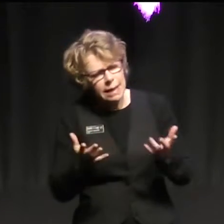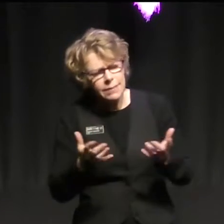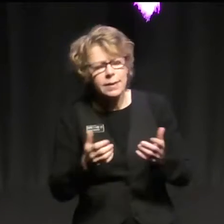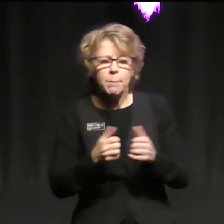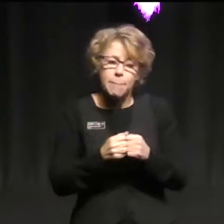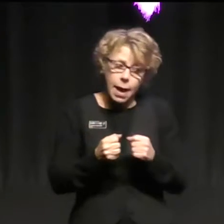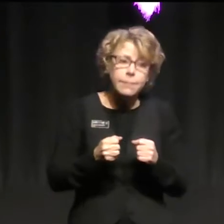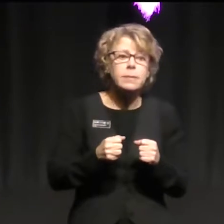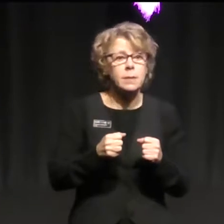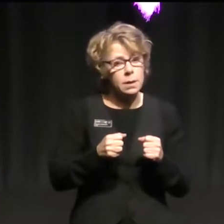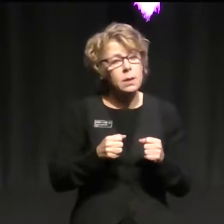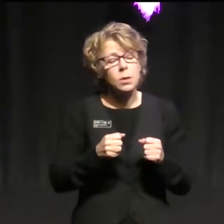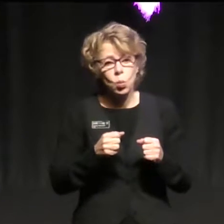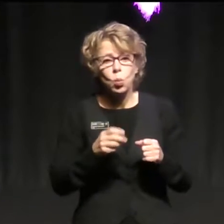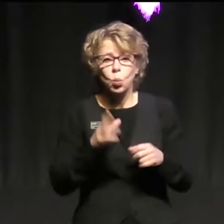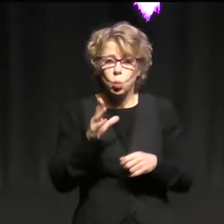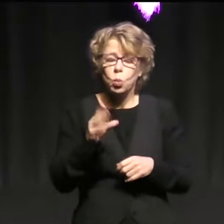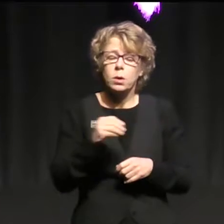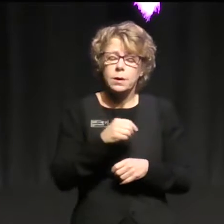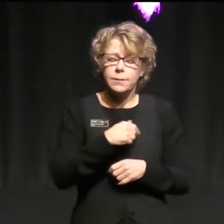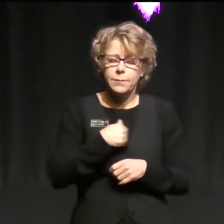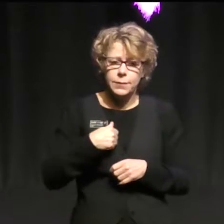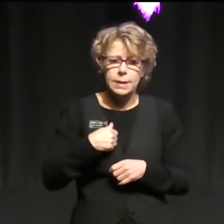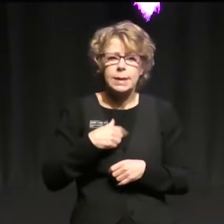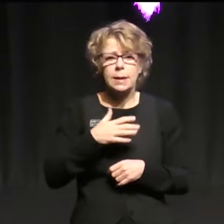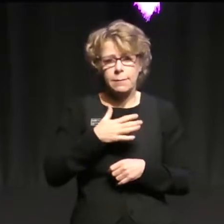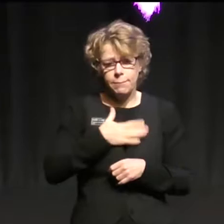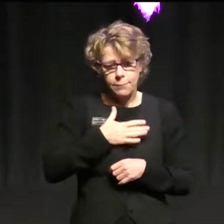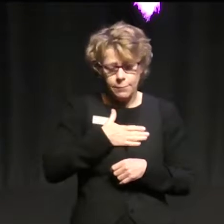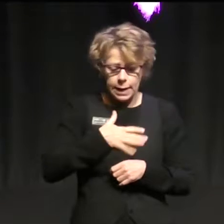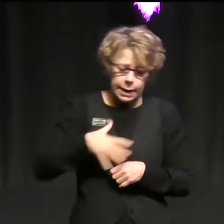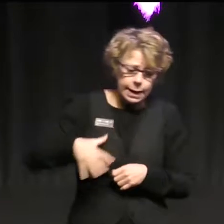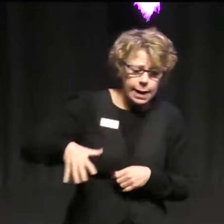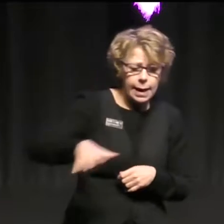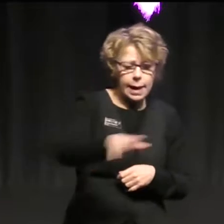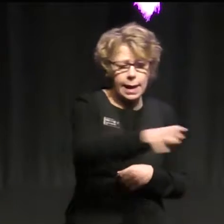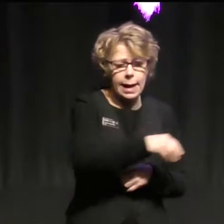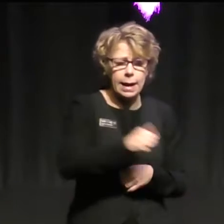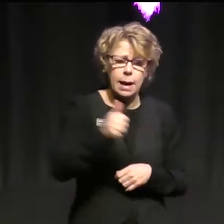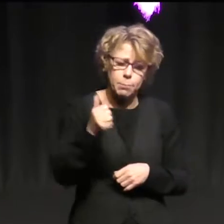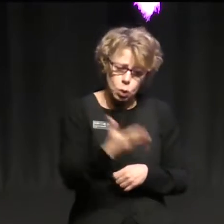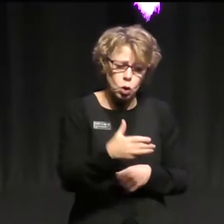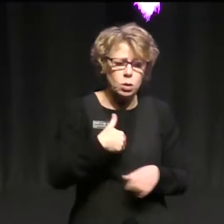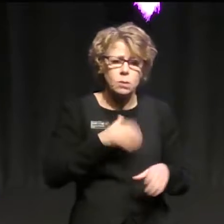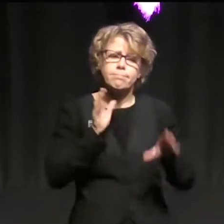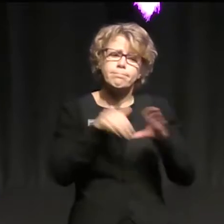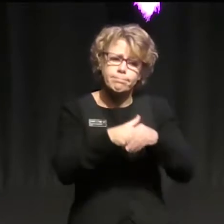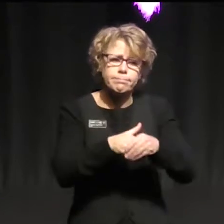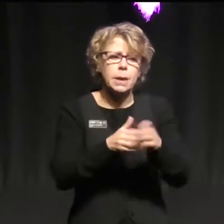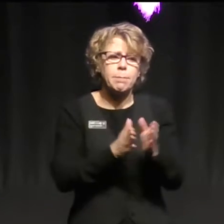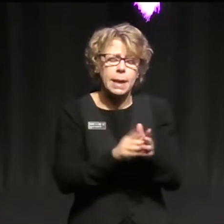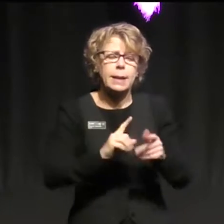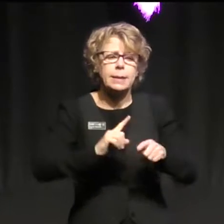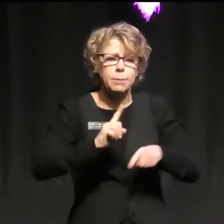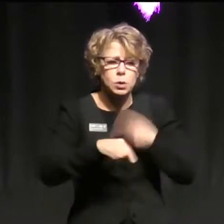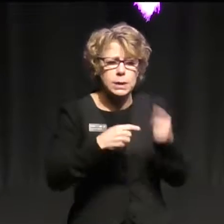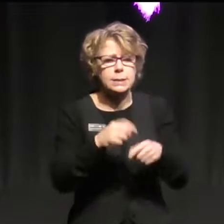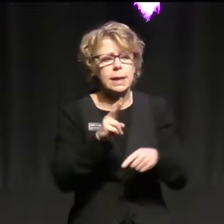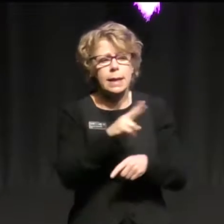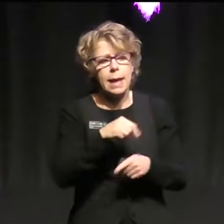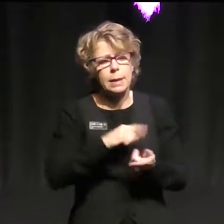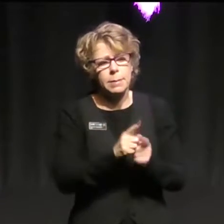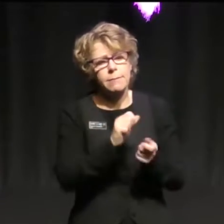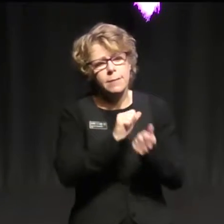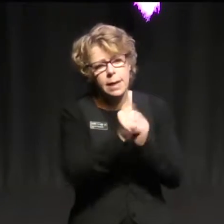but yes, definitely we want the whole community to participate in the process of change, but